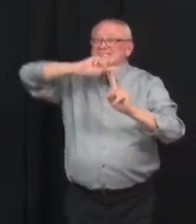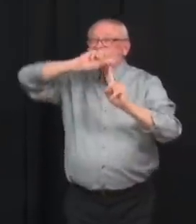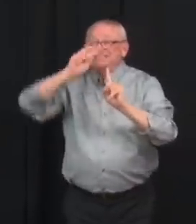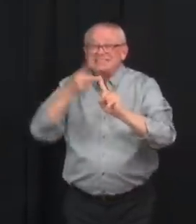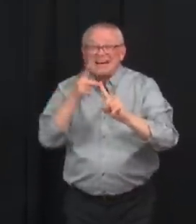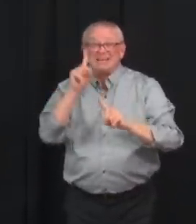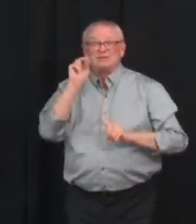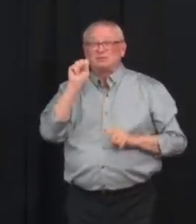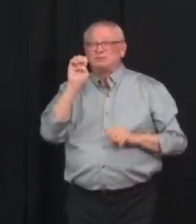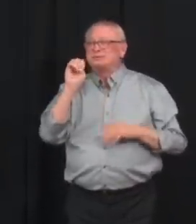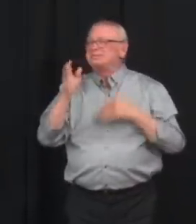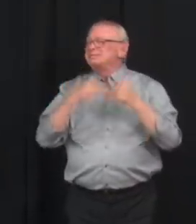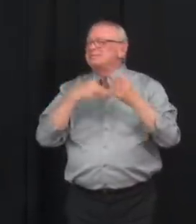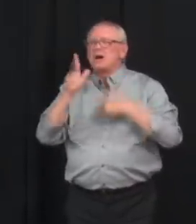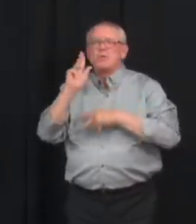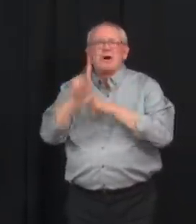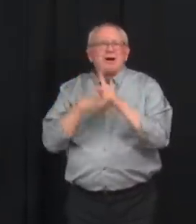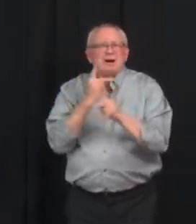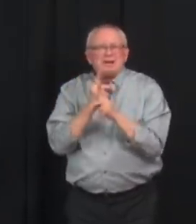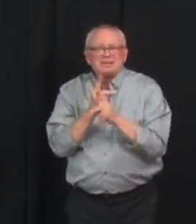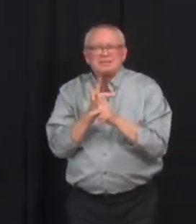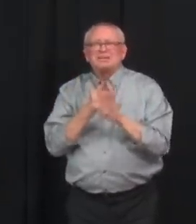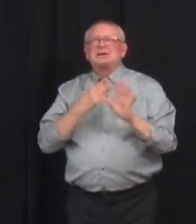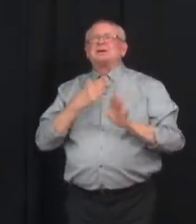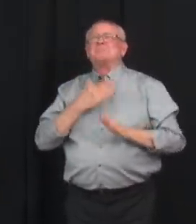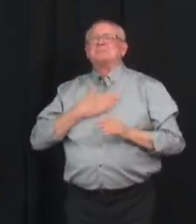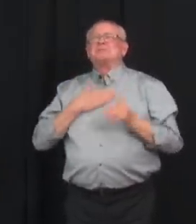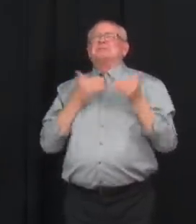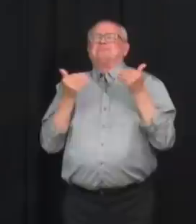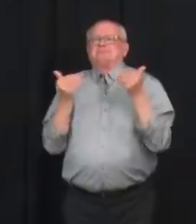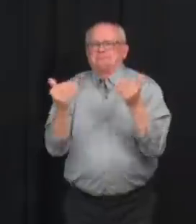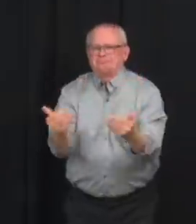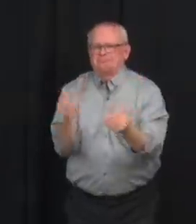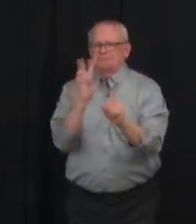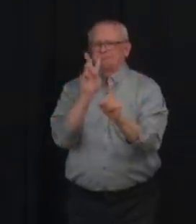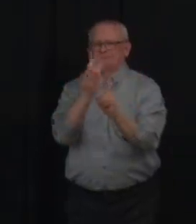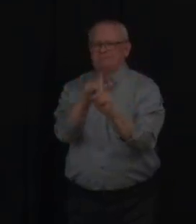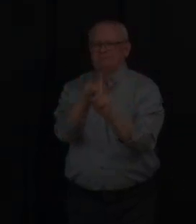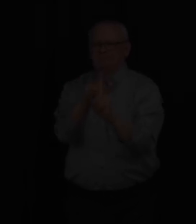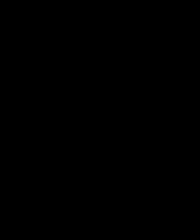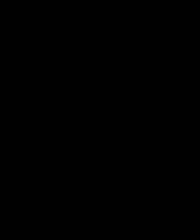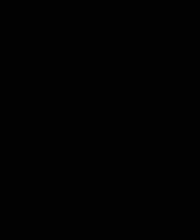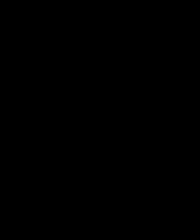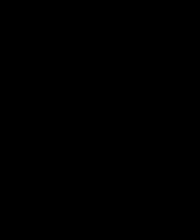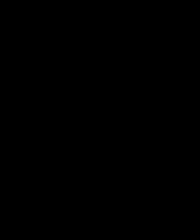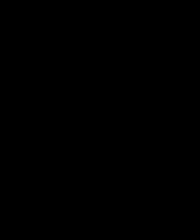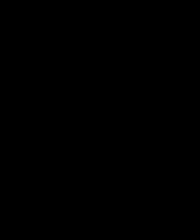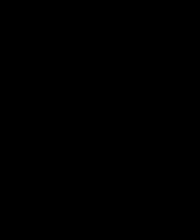This is the best way to protect yourself, your friends, your family, and the community around you.